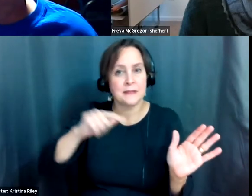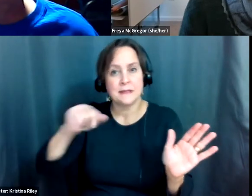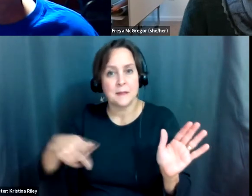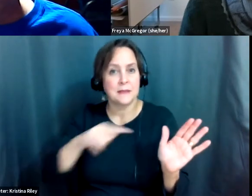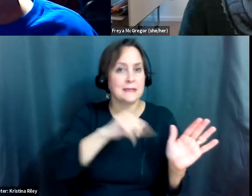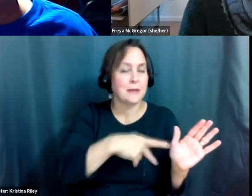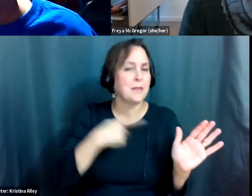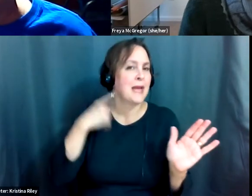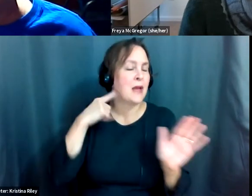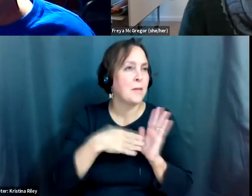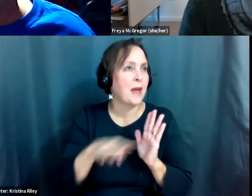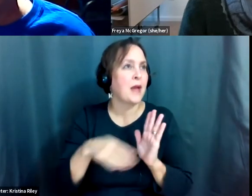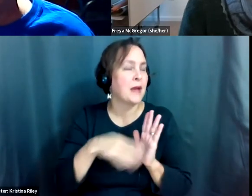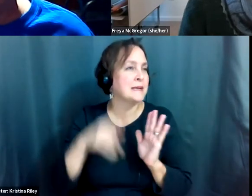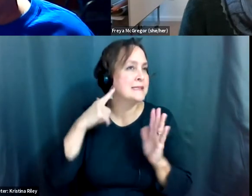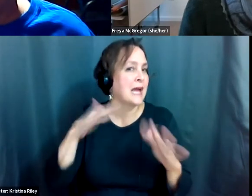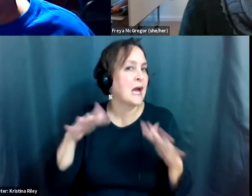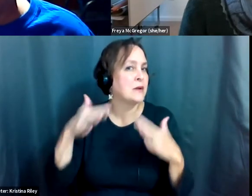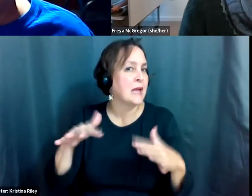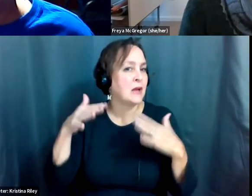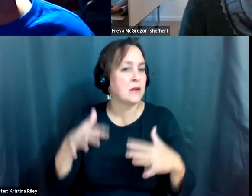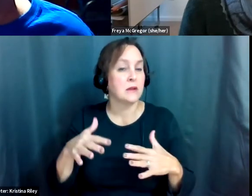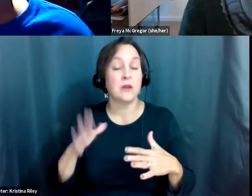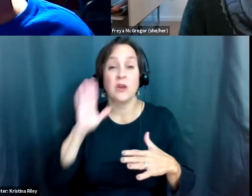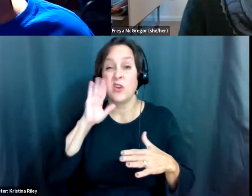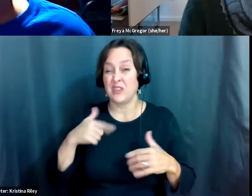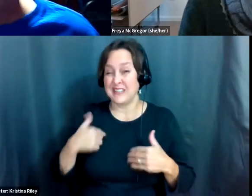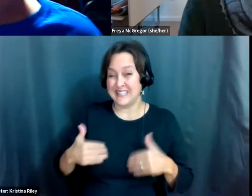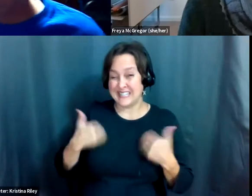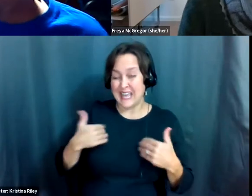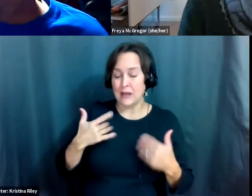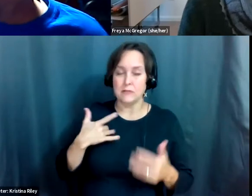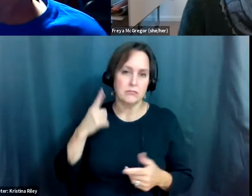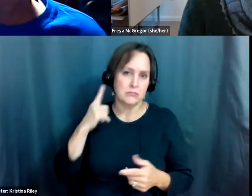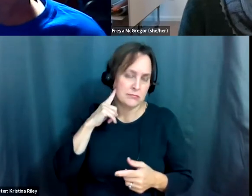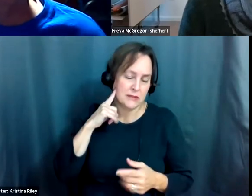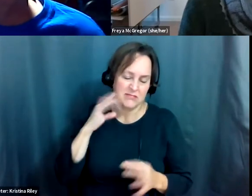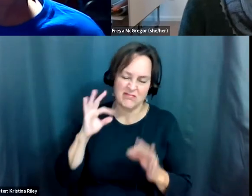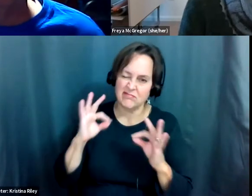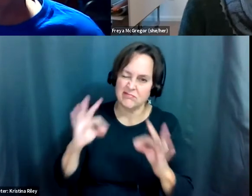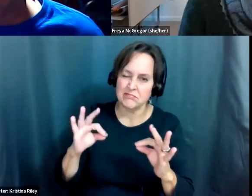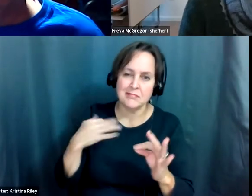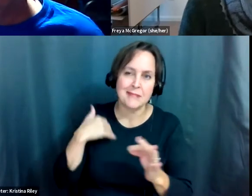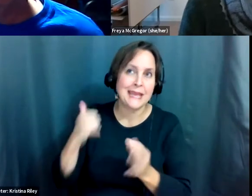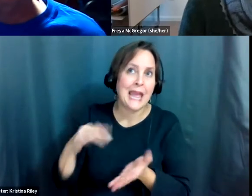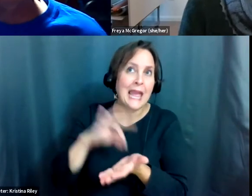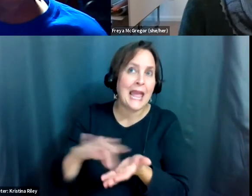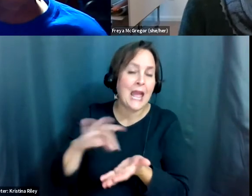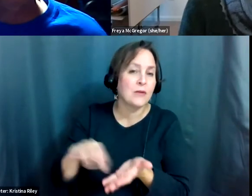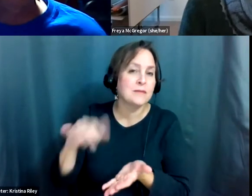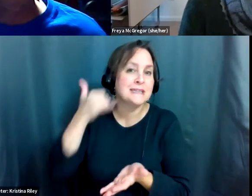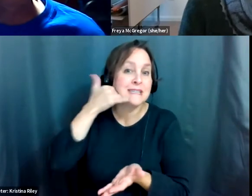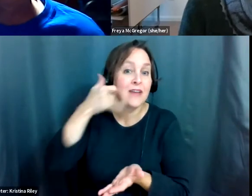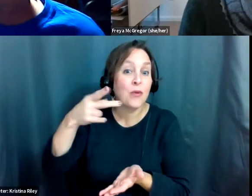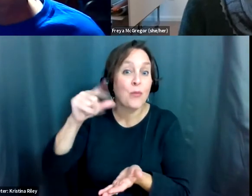When I was younger, I was able to hear really well. I could walk down the sidewalk and count telephone poles by sensing